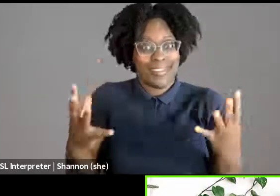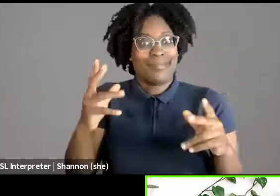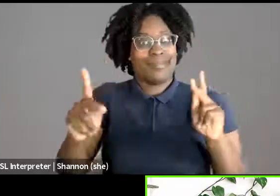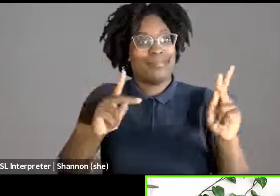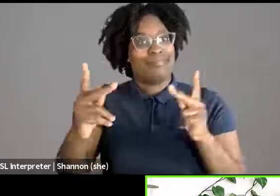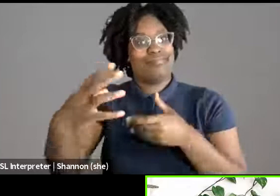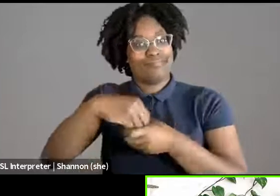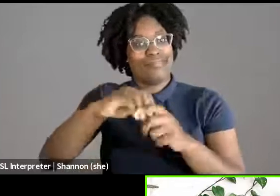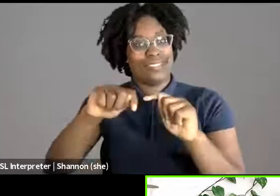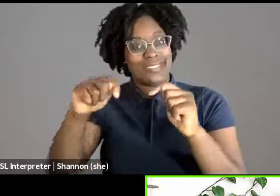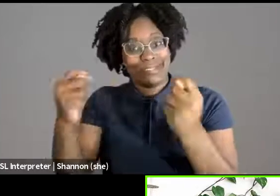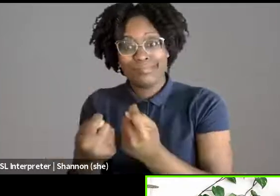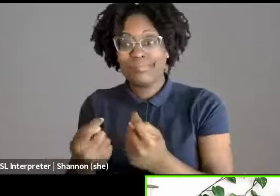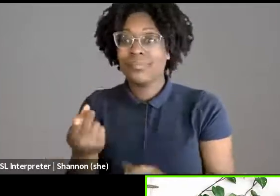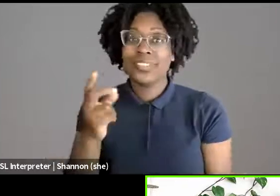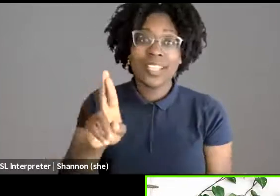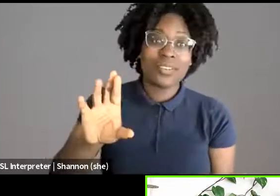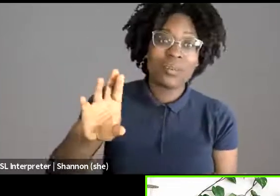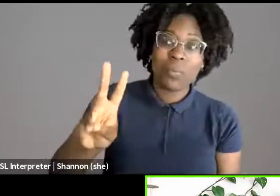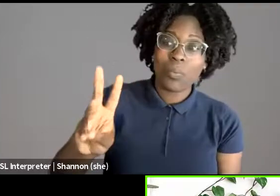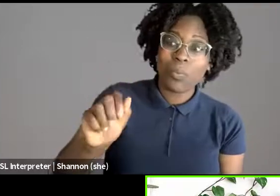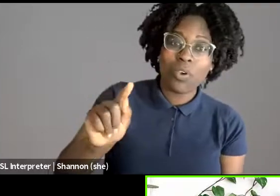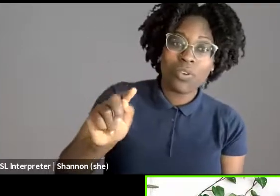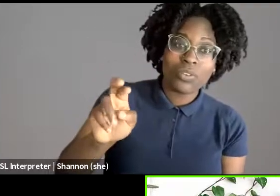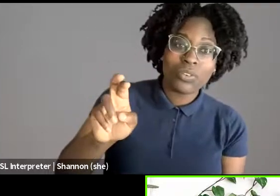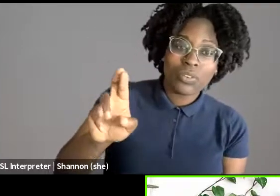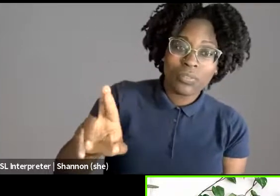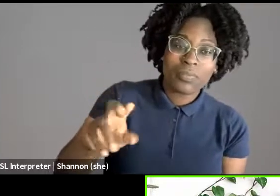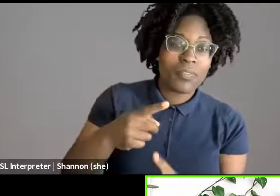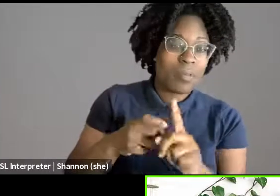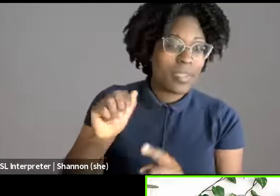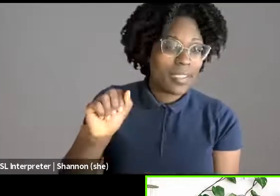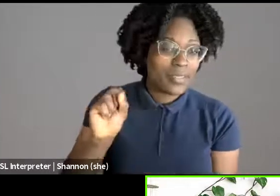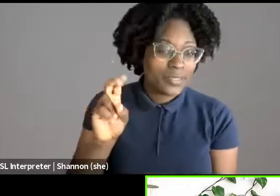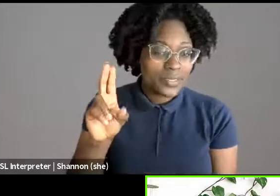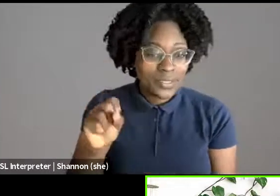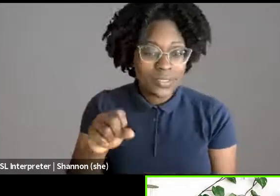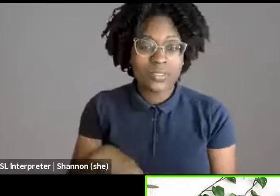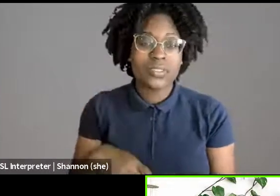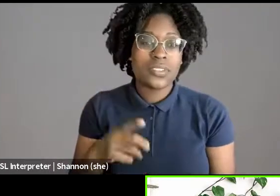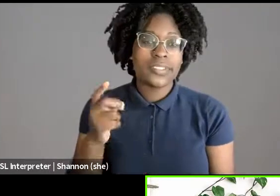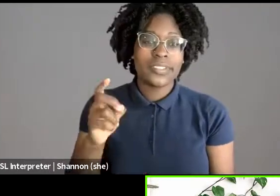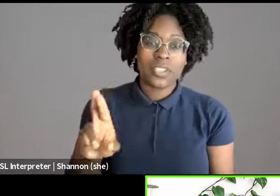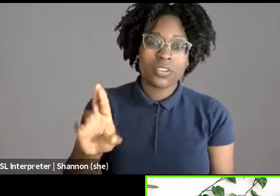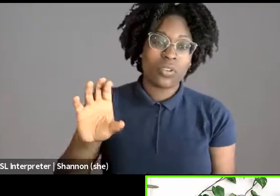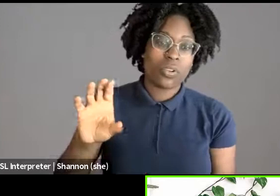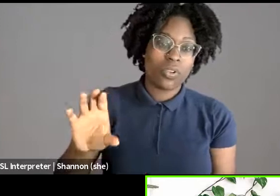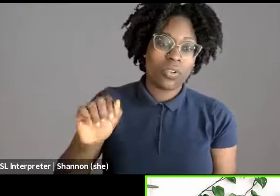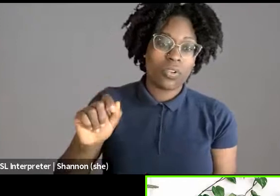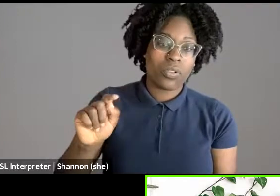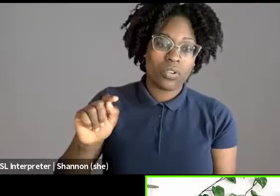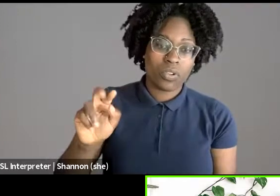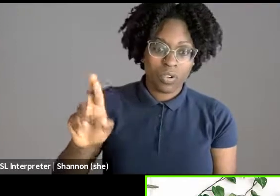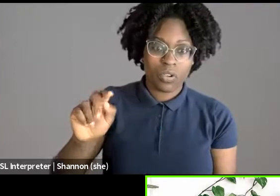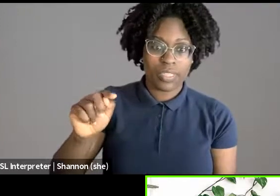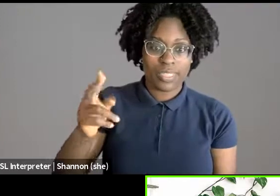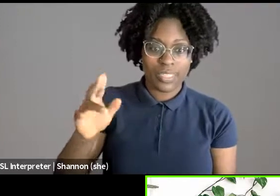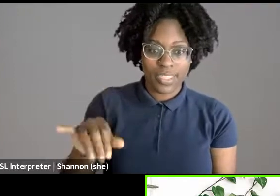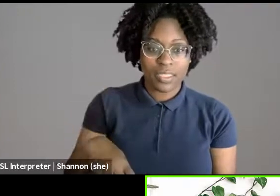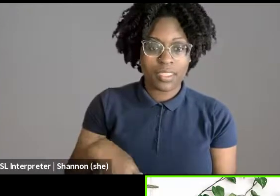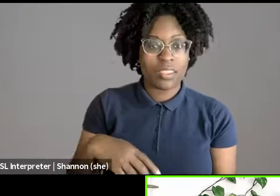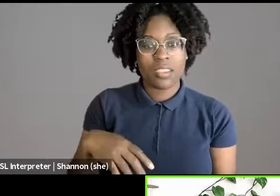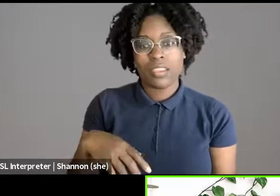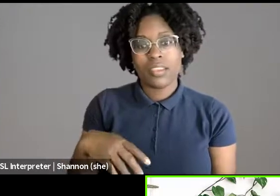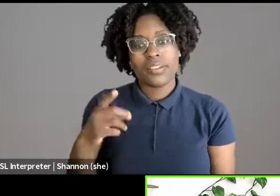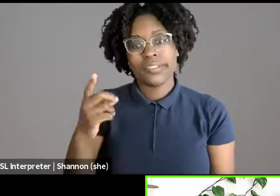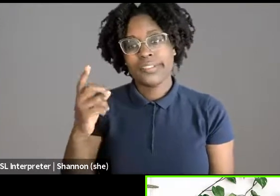at ACES, we have Dr. Allison Scott here at the Kapor Center. Tons of folks involved at different levels, and a whole community of